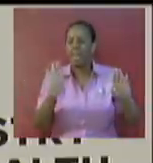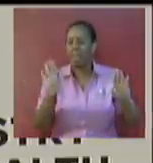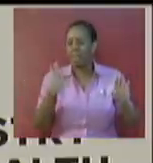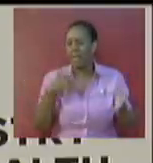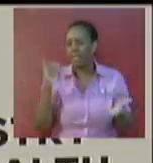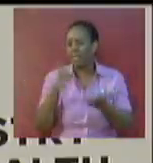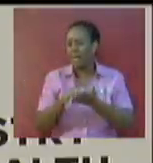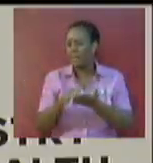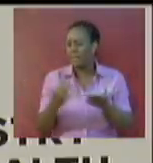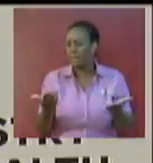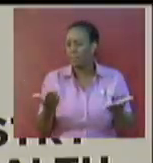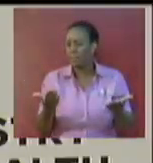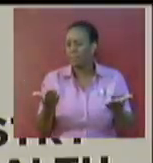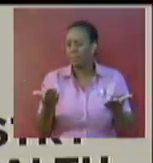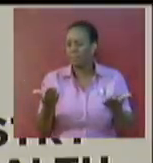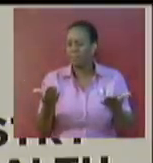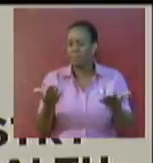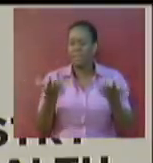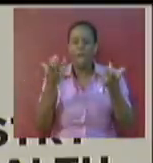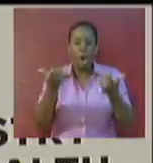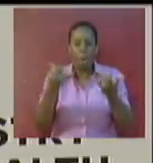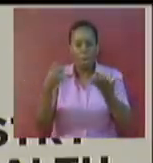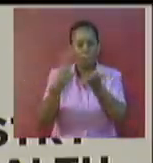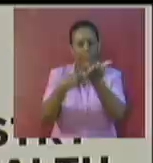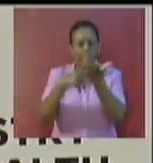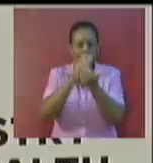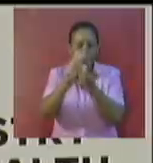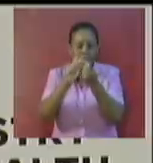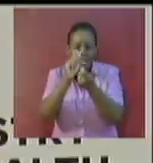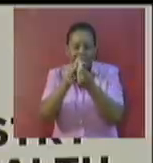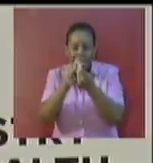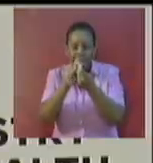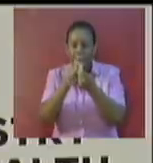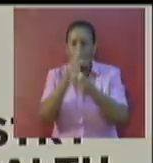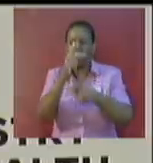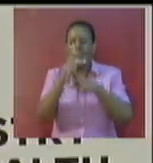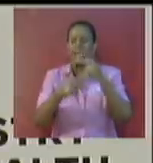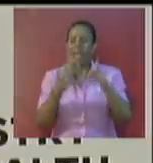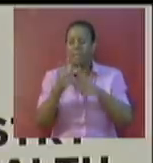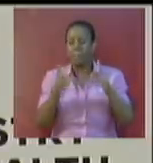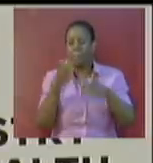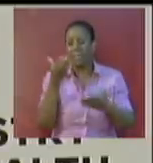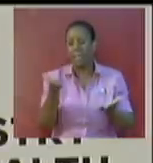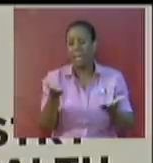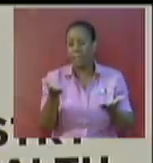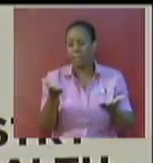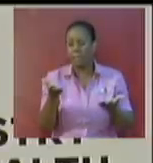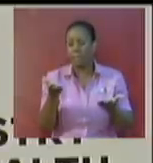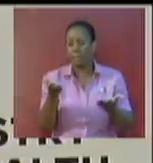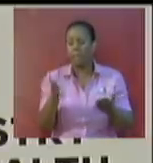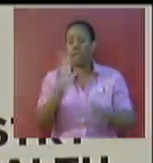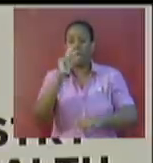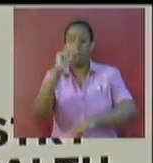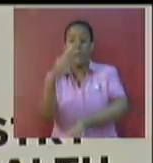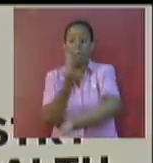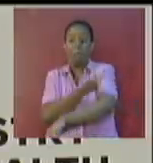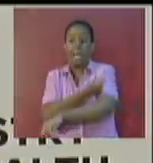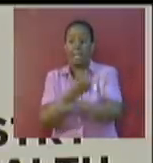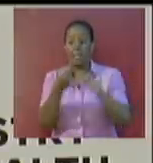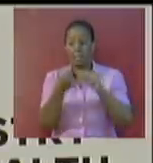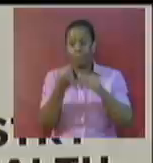those things in the future. So it will change as the days and weeks go by. With regards to the vaccines, we have 2 strategies. So